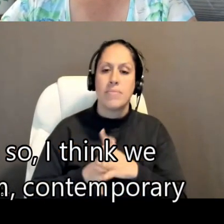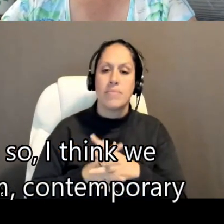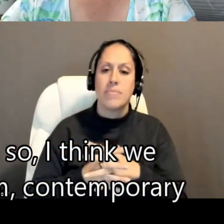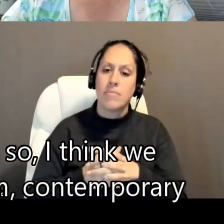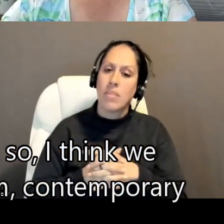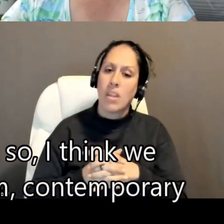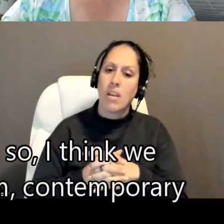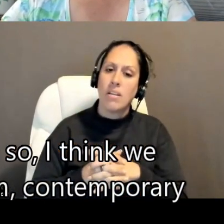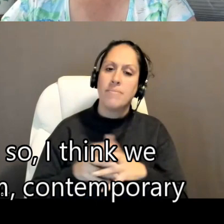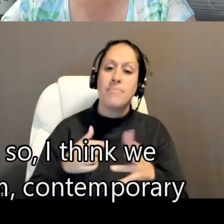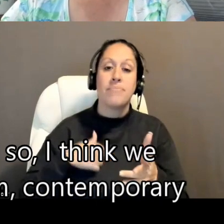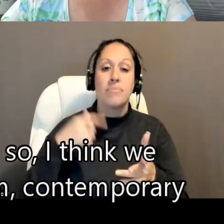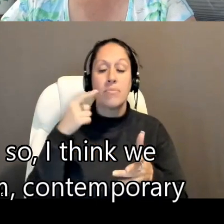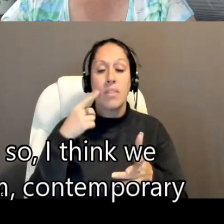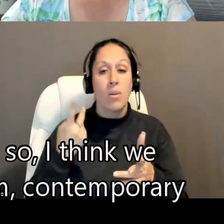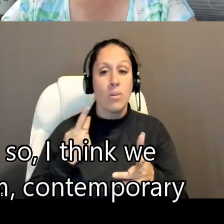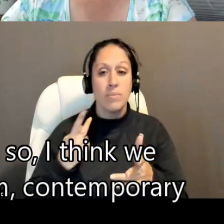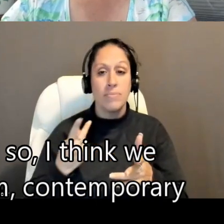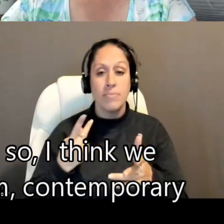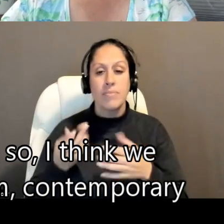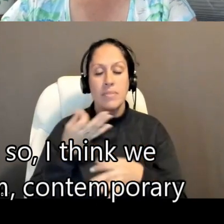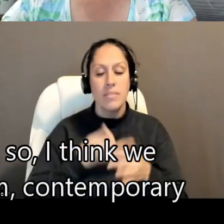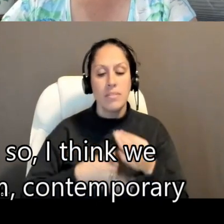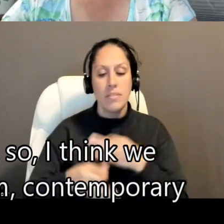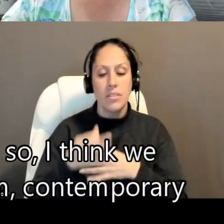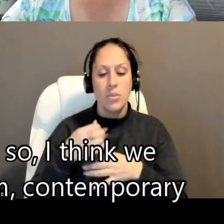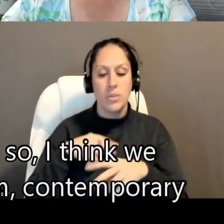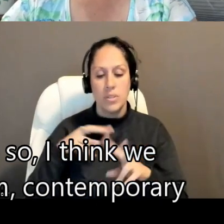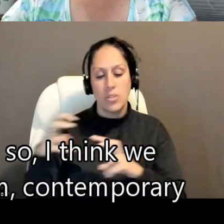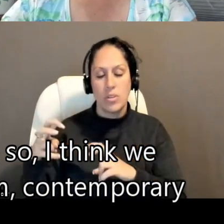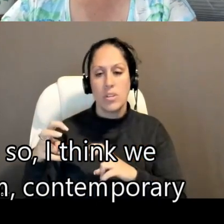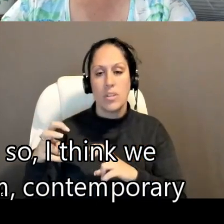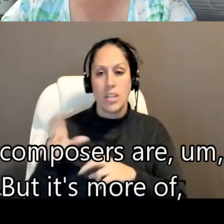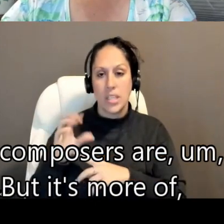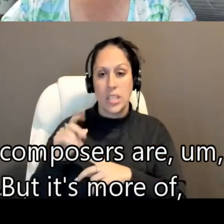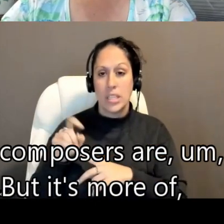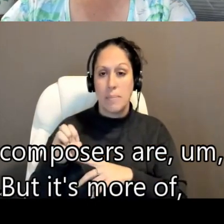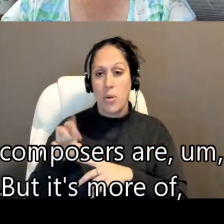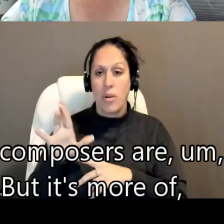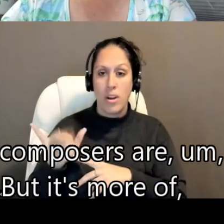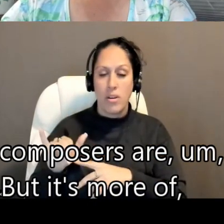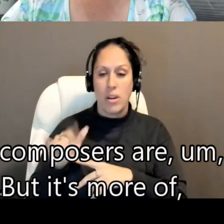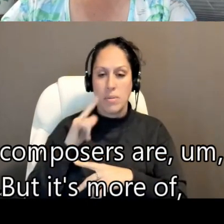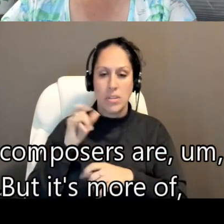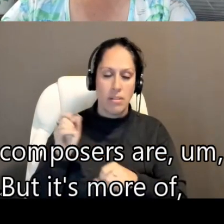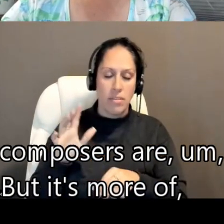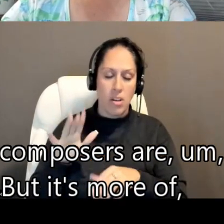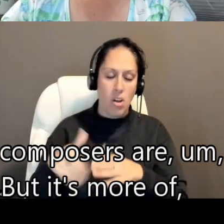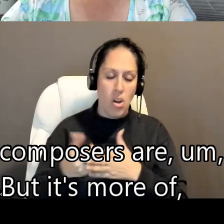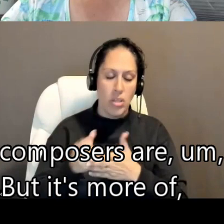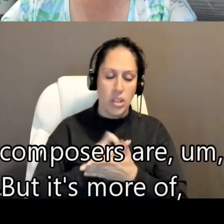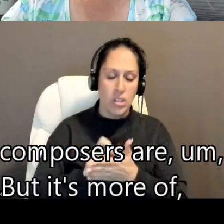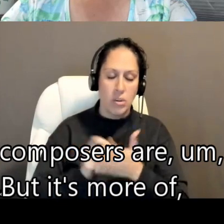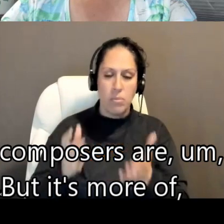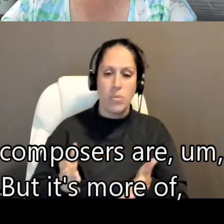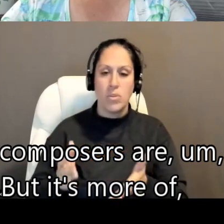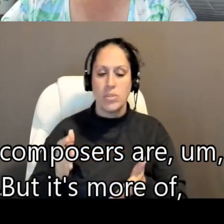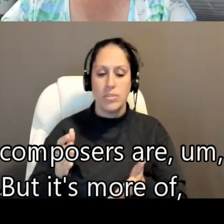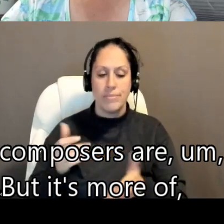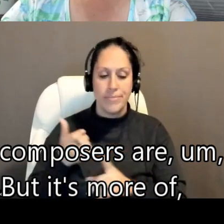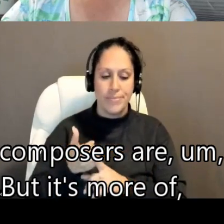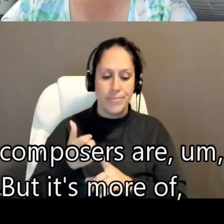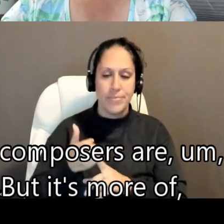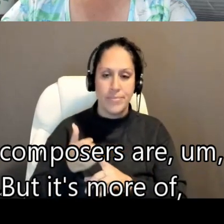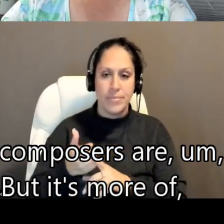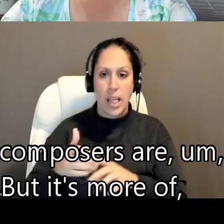Yeah, so I think we, instead of we call it contemporary, because of course all the composers are